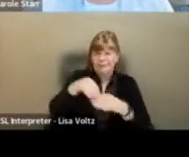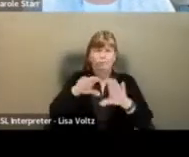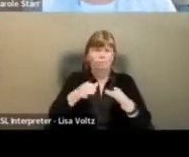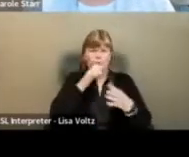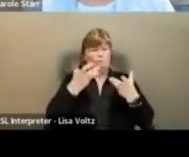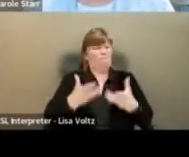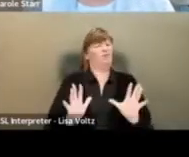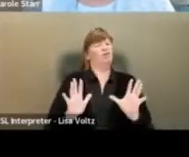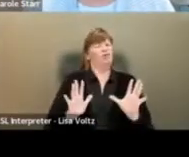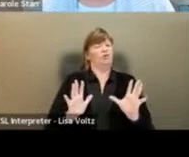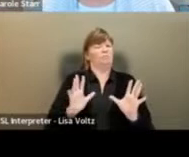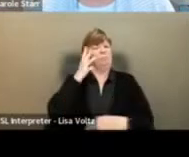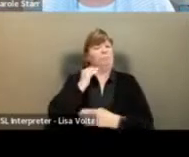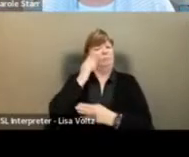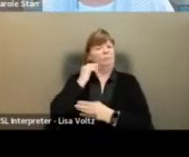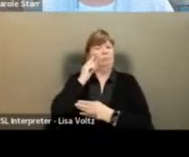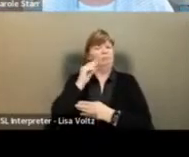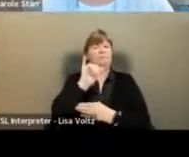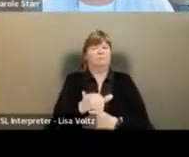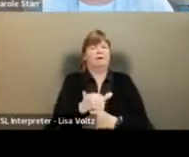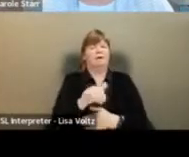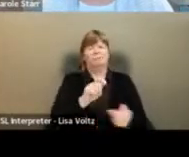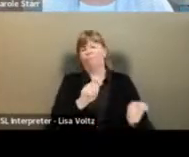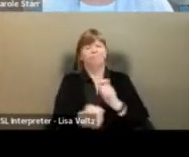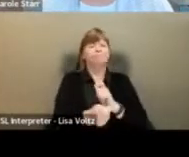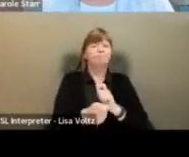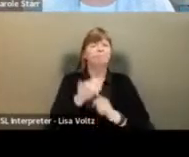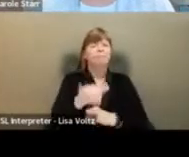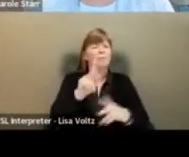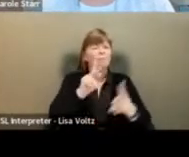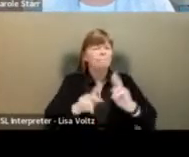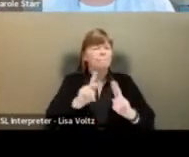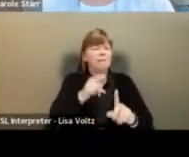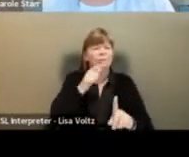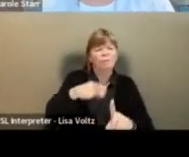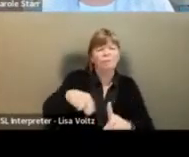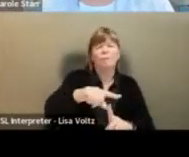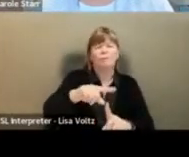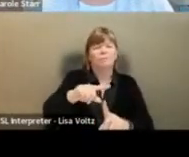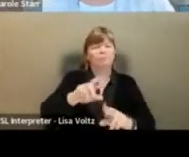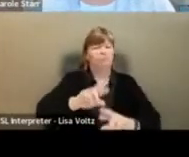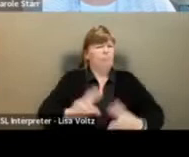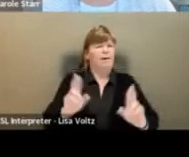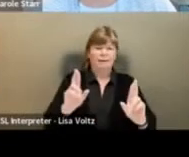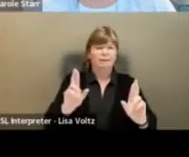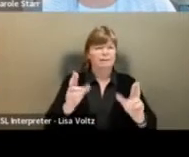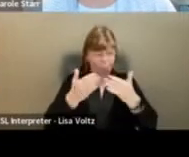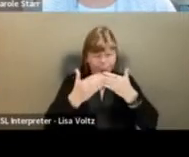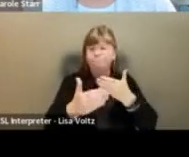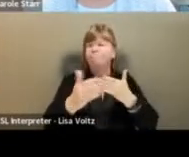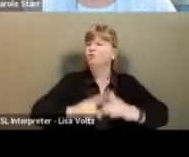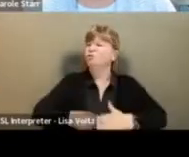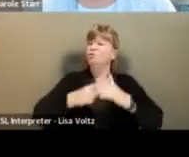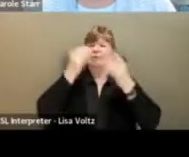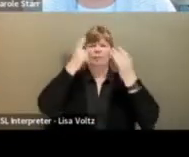reached that stage. And those are folks who are ready to begin to think about the